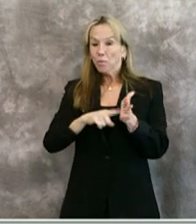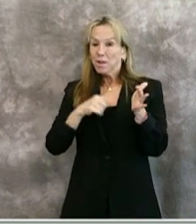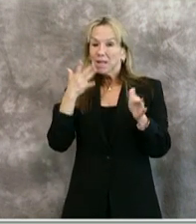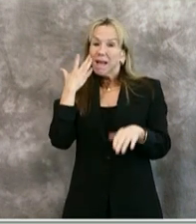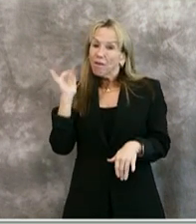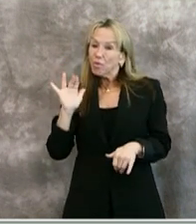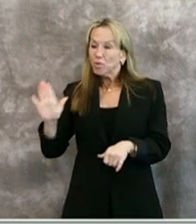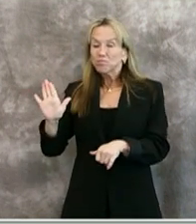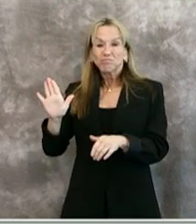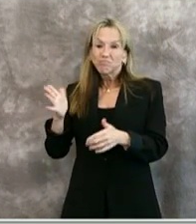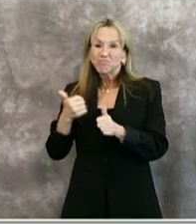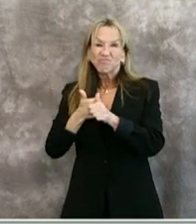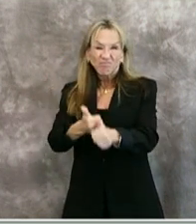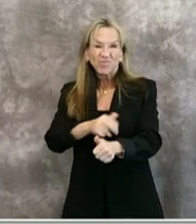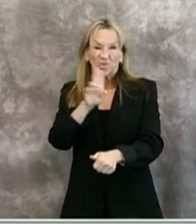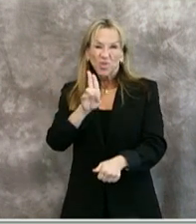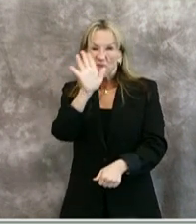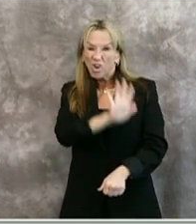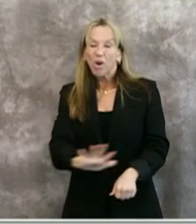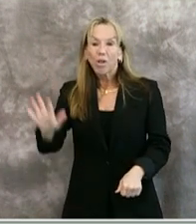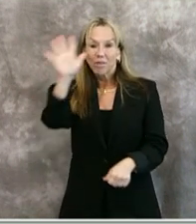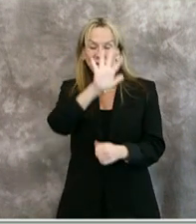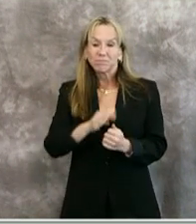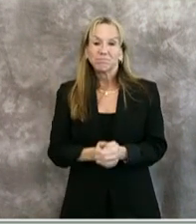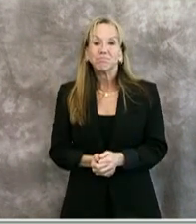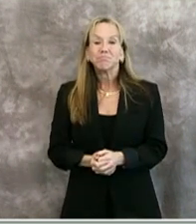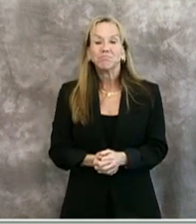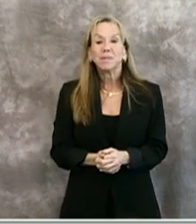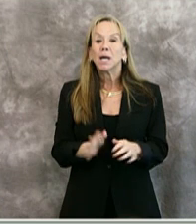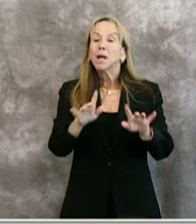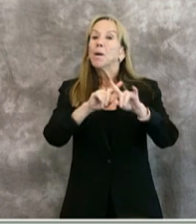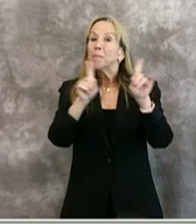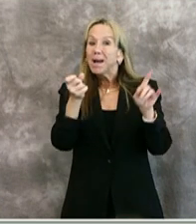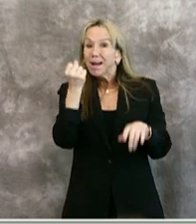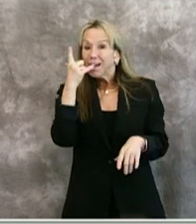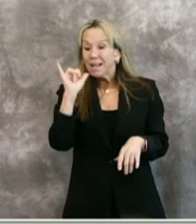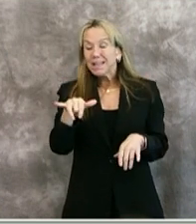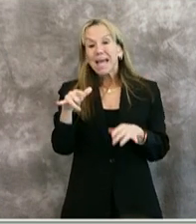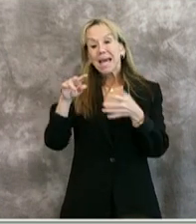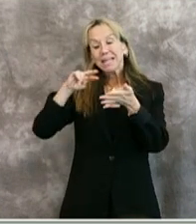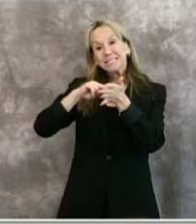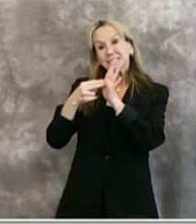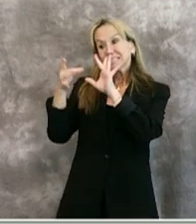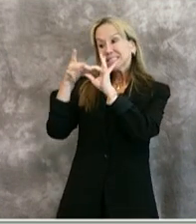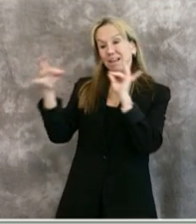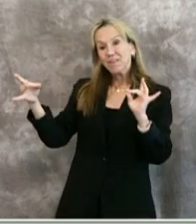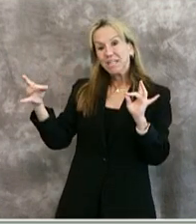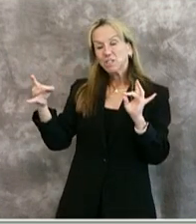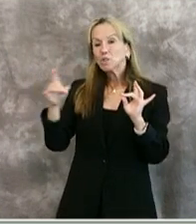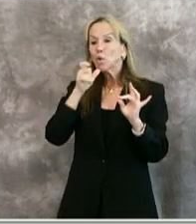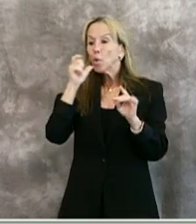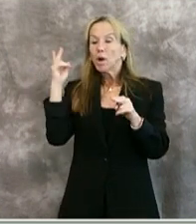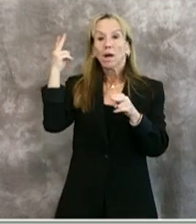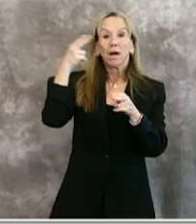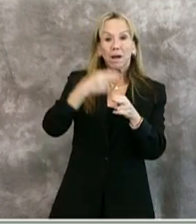California. Also, the case definition is defined by the Council of State and